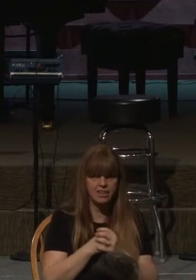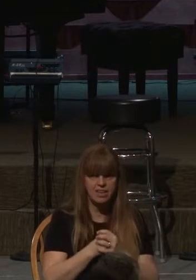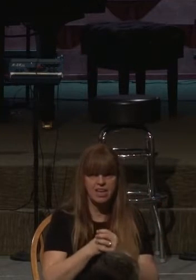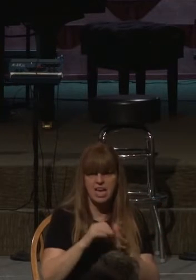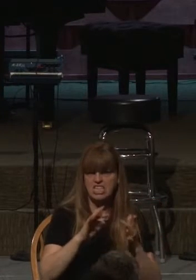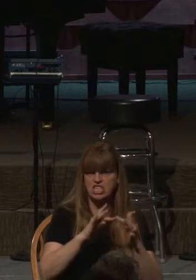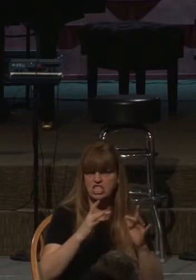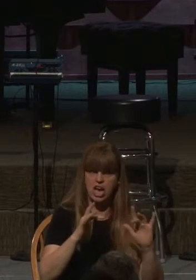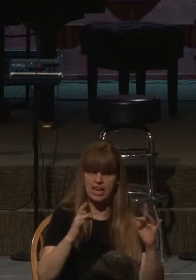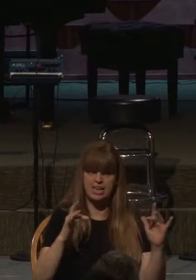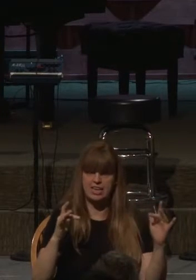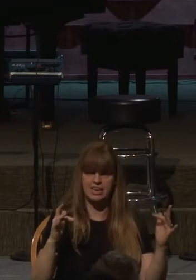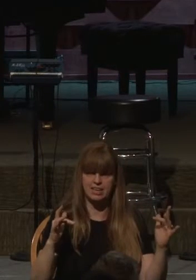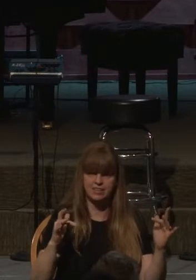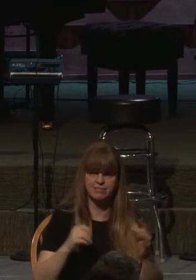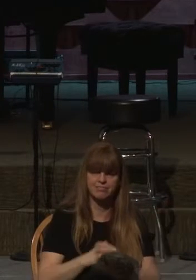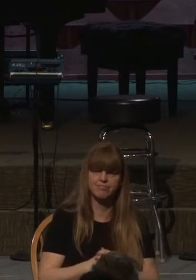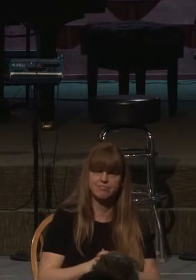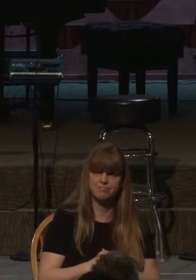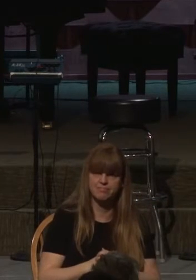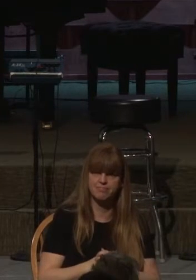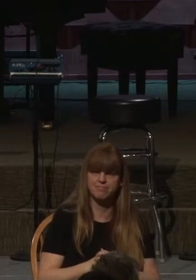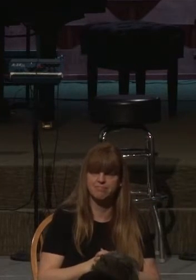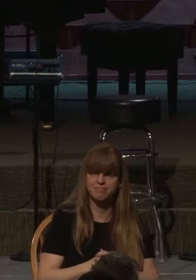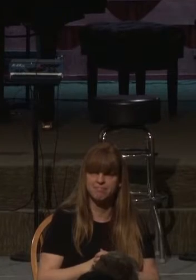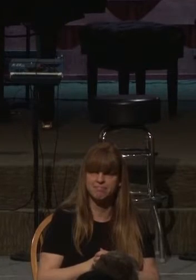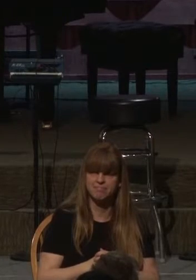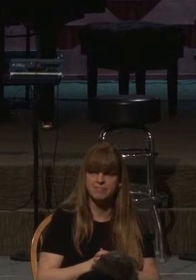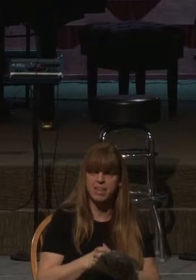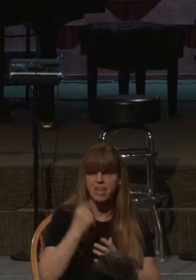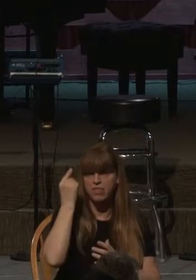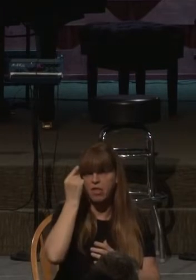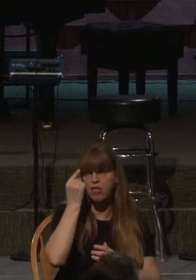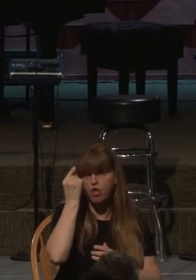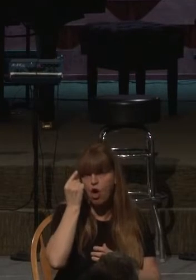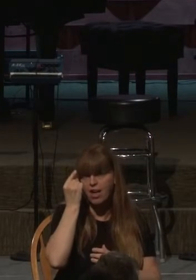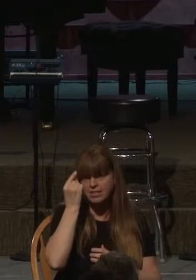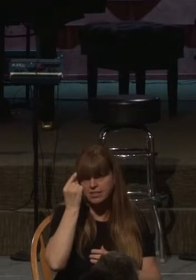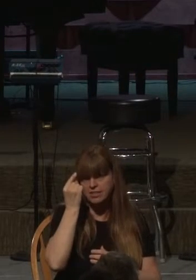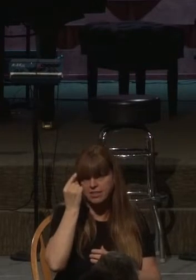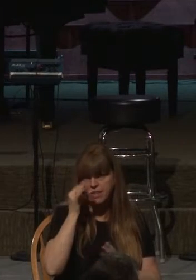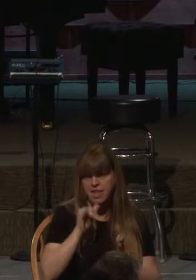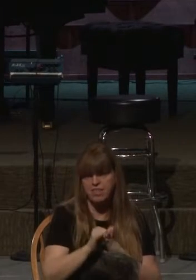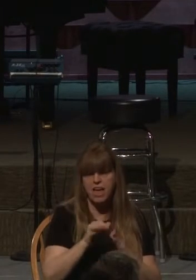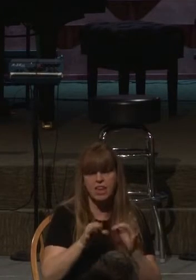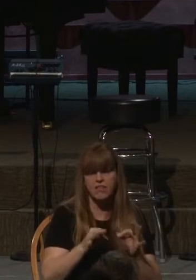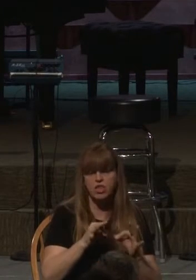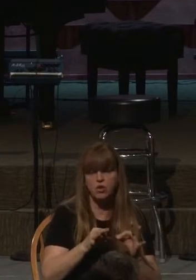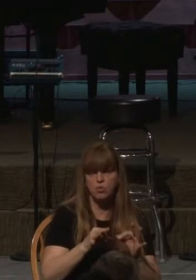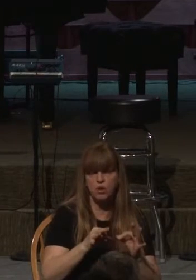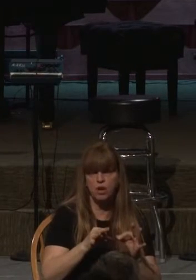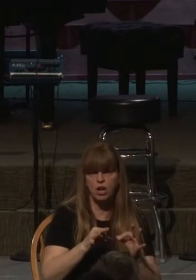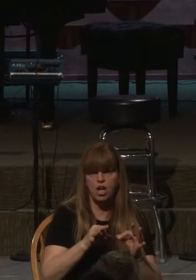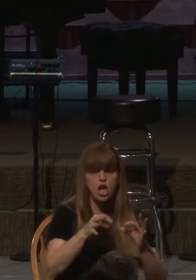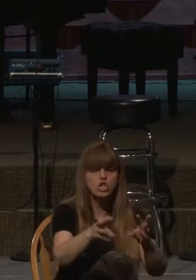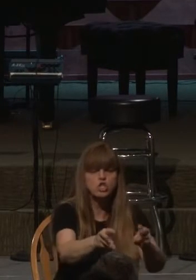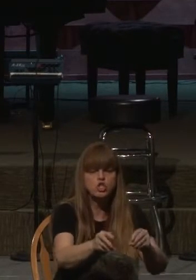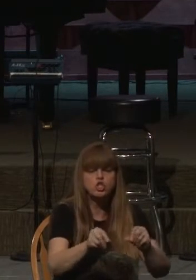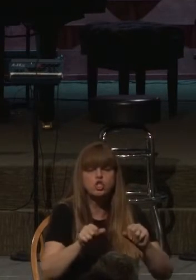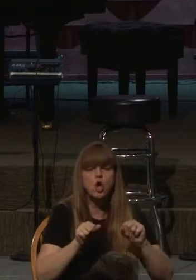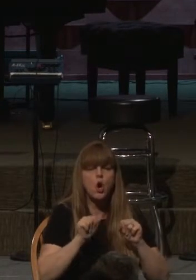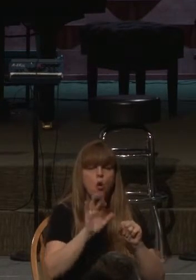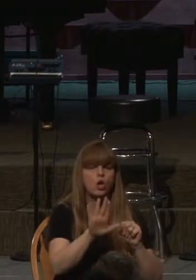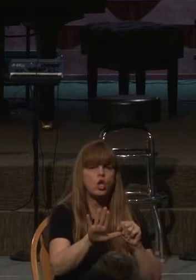shiny. The thought that if you will sow your best financial seed into